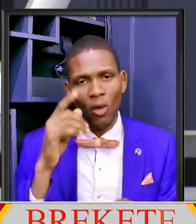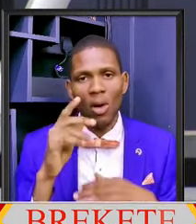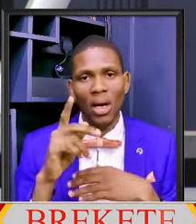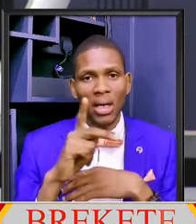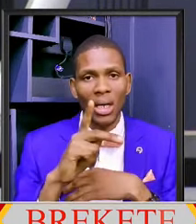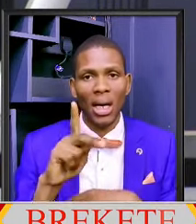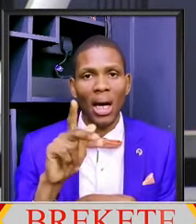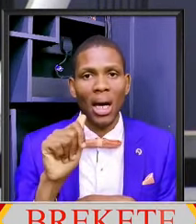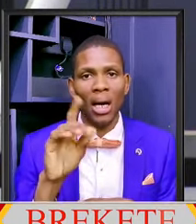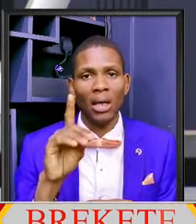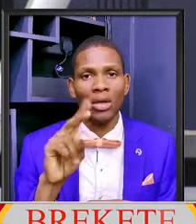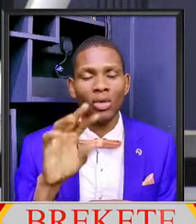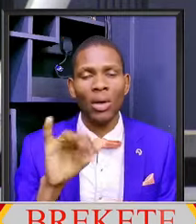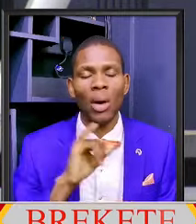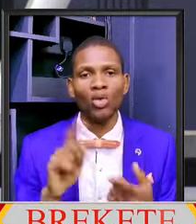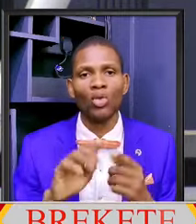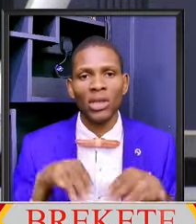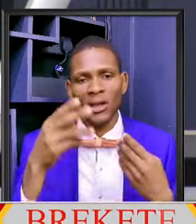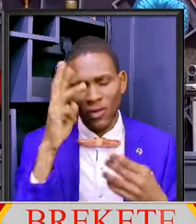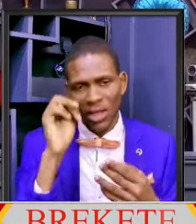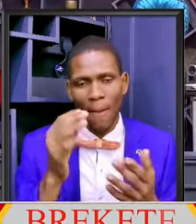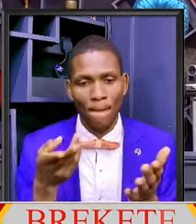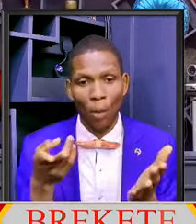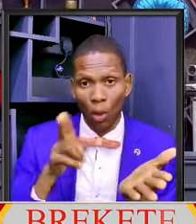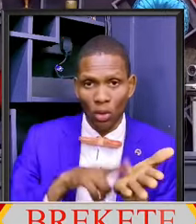I won't give him contract.